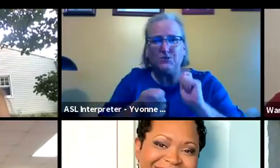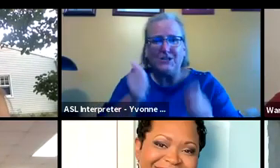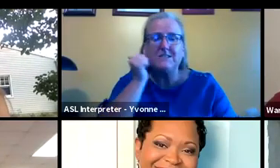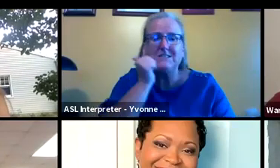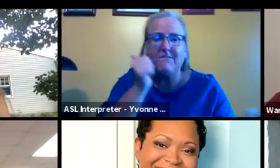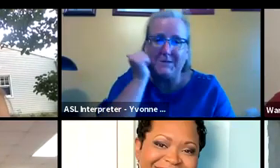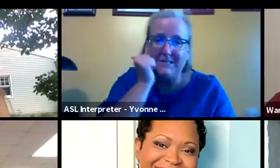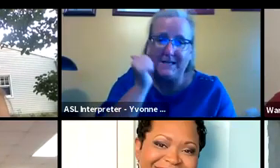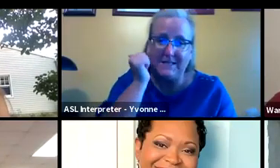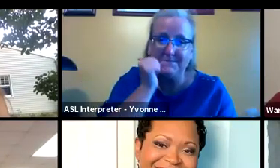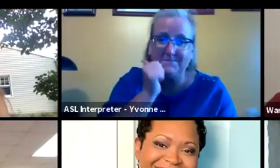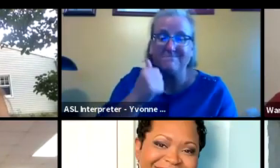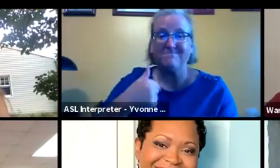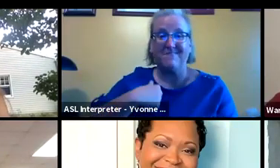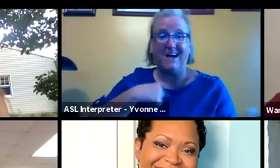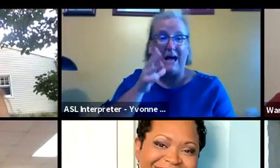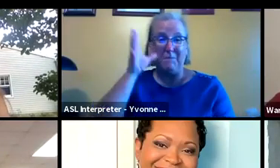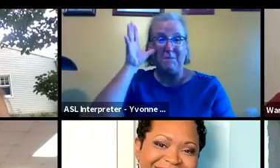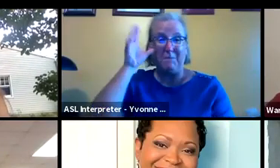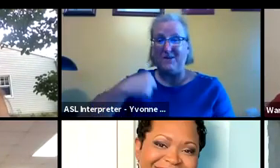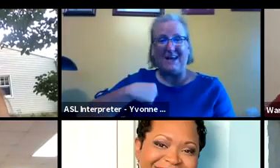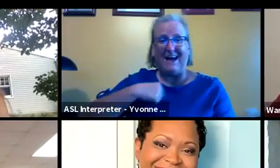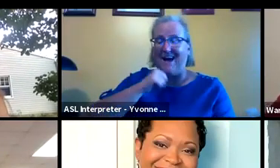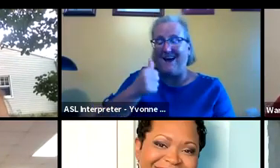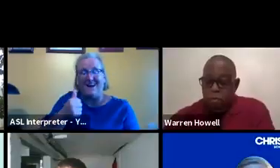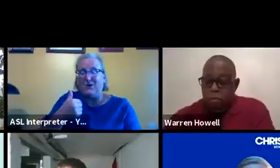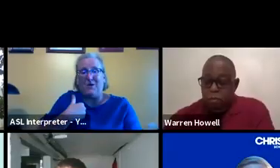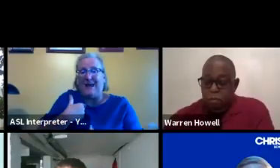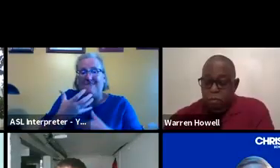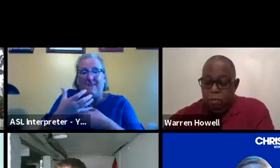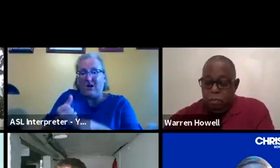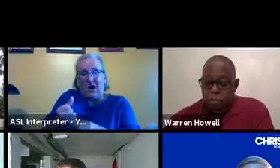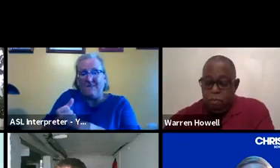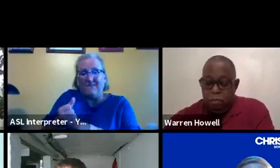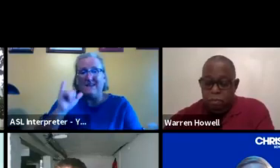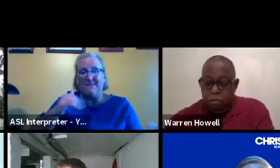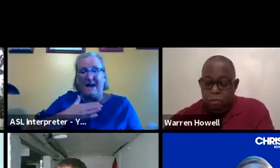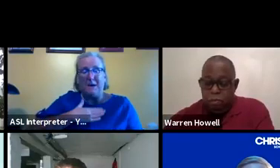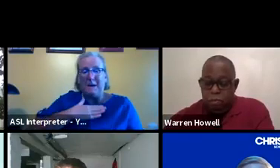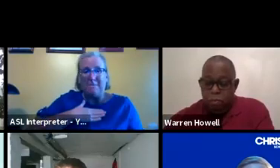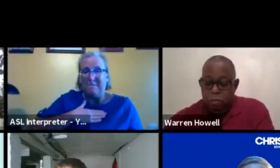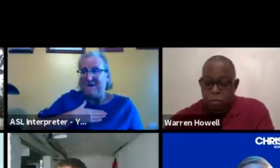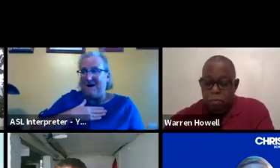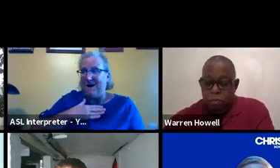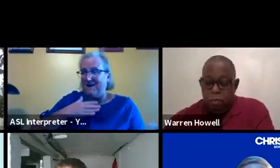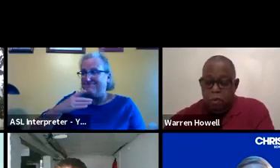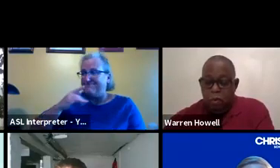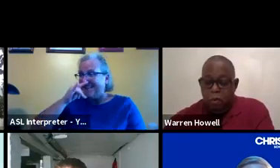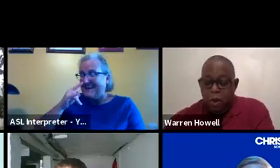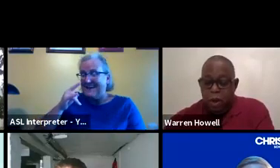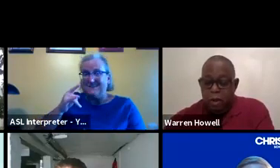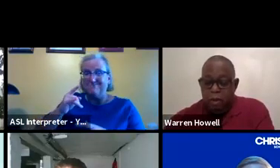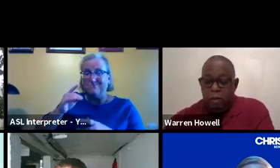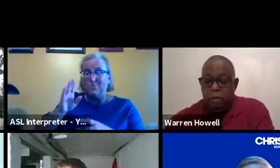As a parent, I don't have the confidence that my child will not contract this at school or transmit it to my husband or